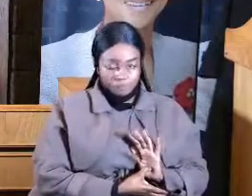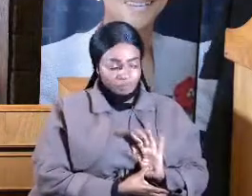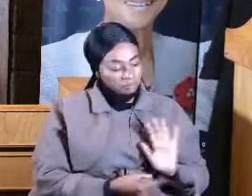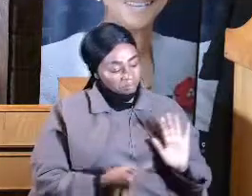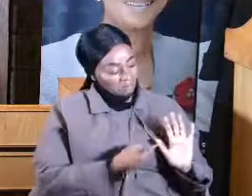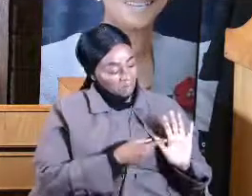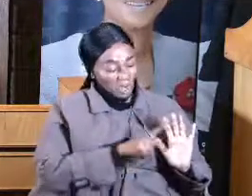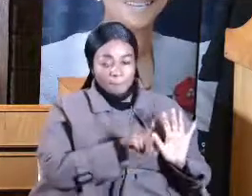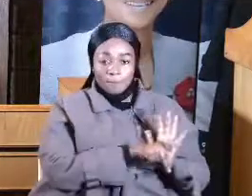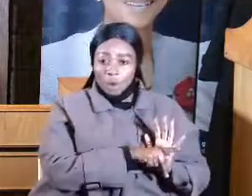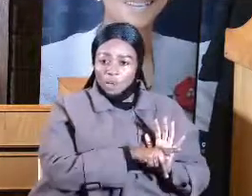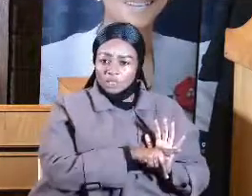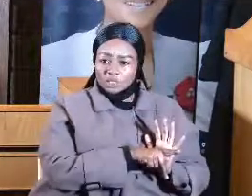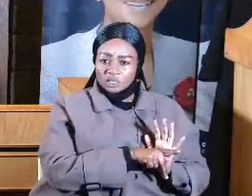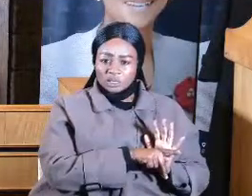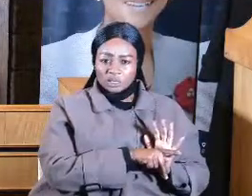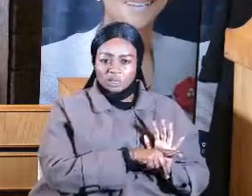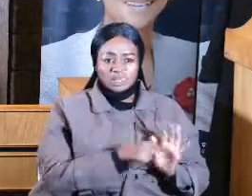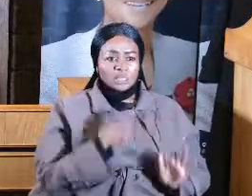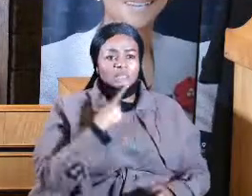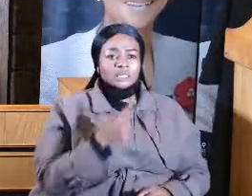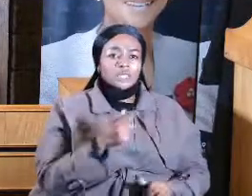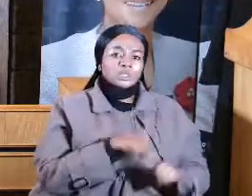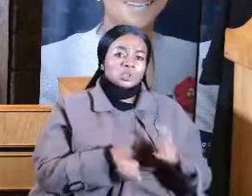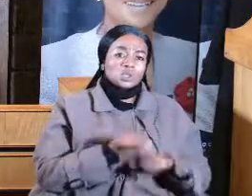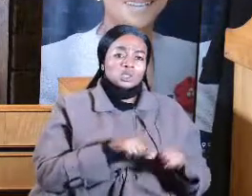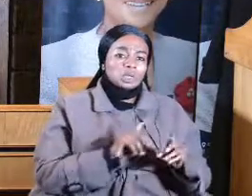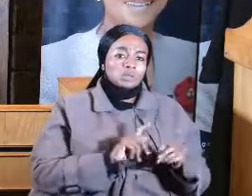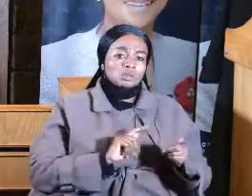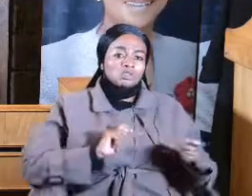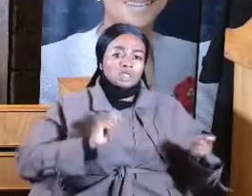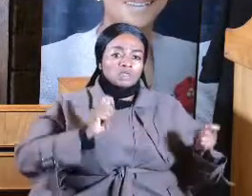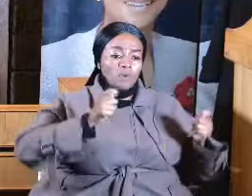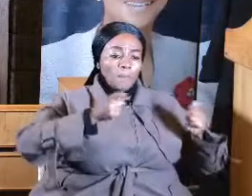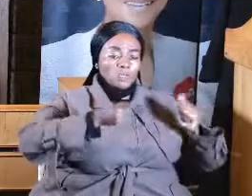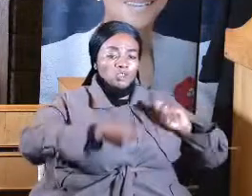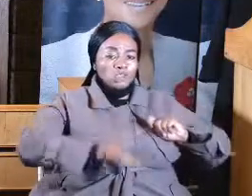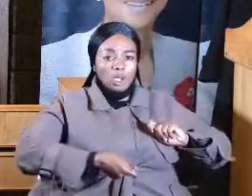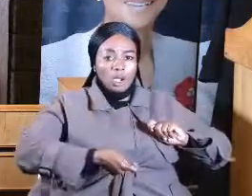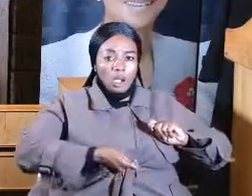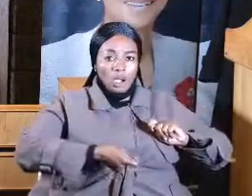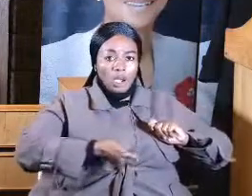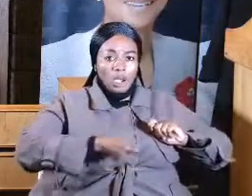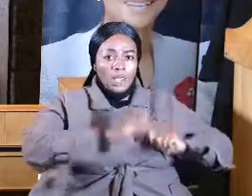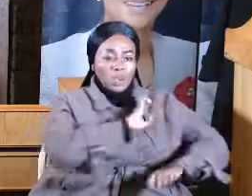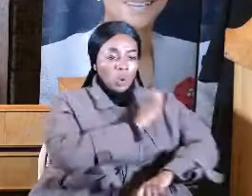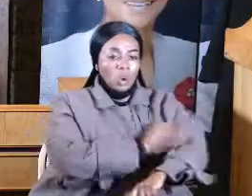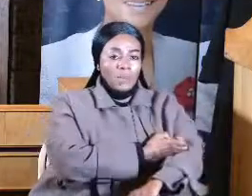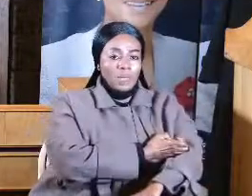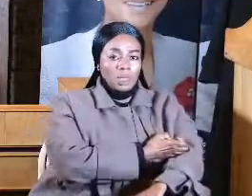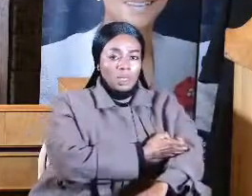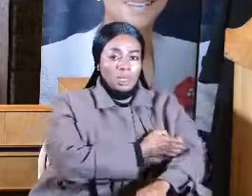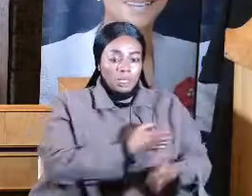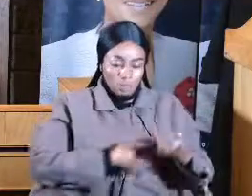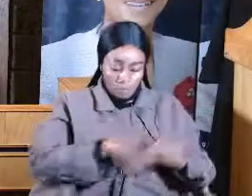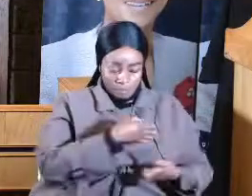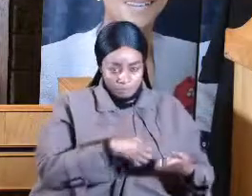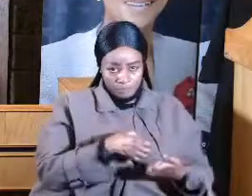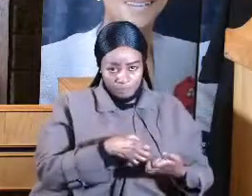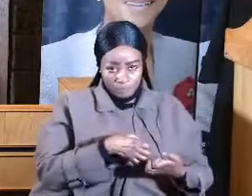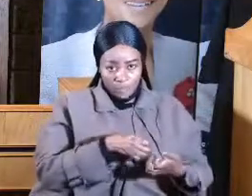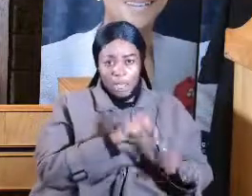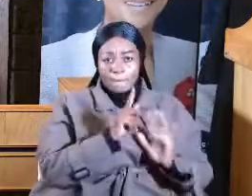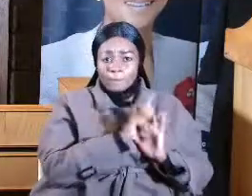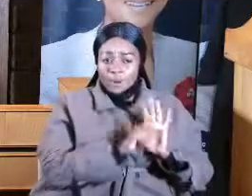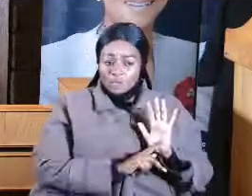policy, Program 2, it talks about social transformation and economic empowerment. The purpose of this program is